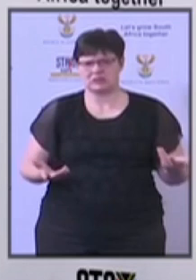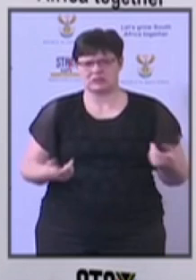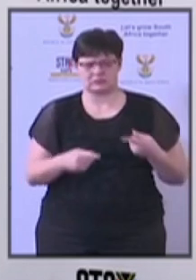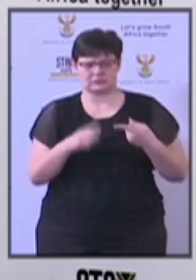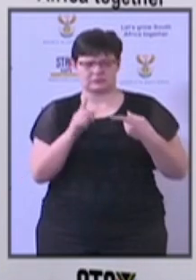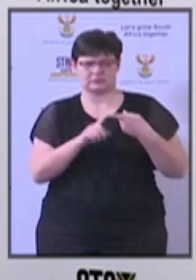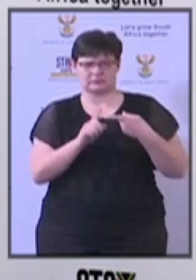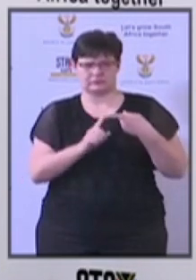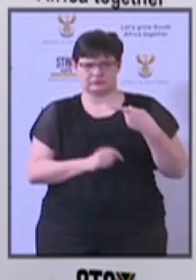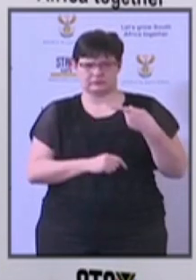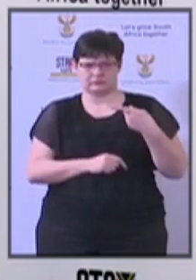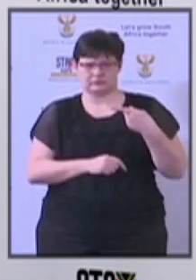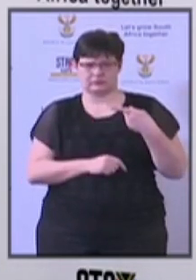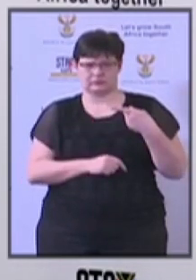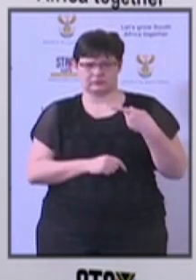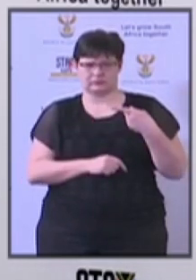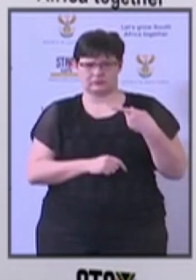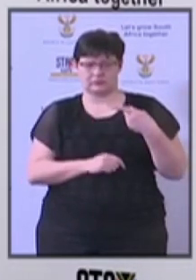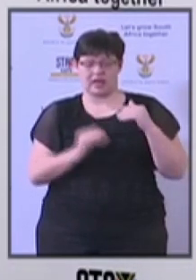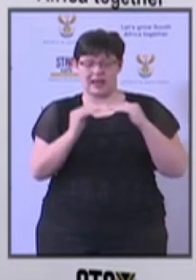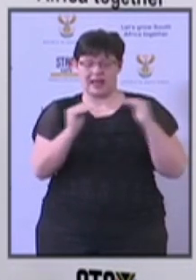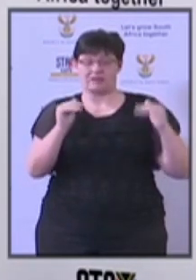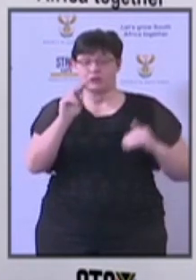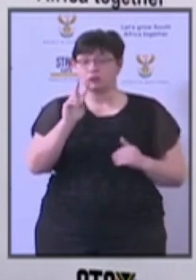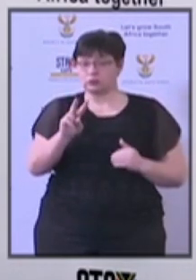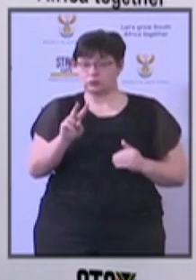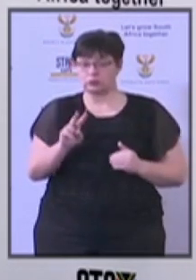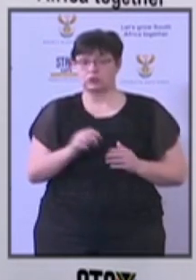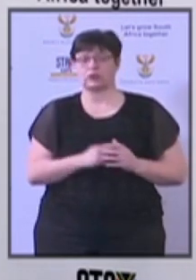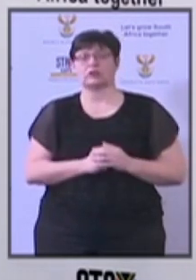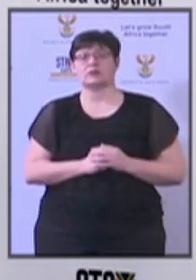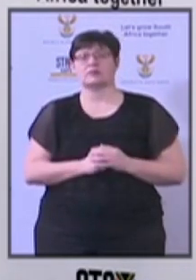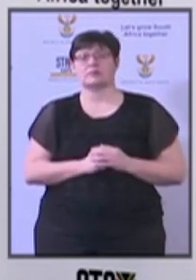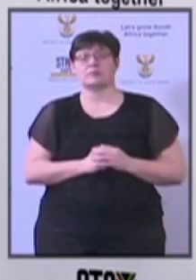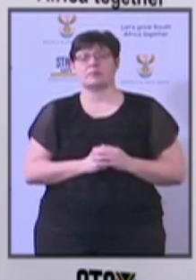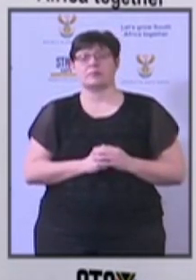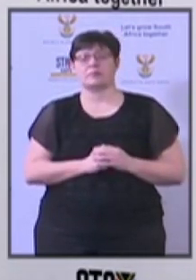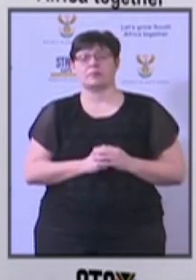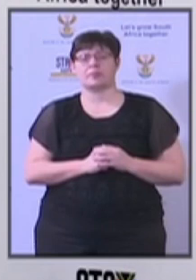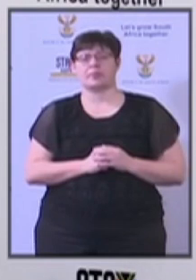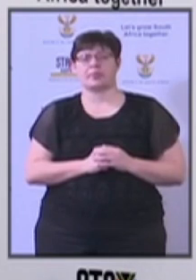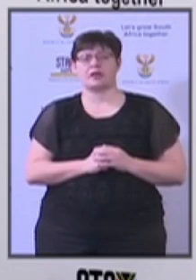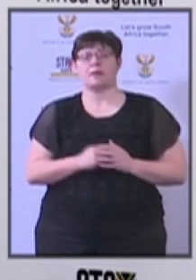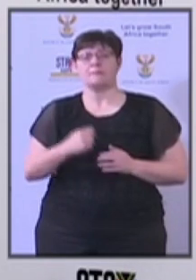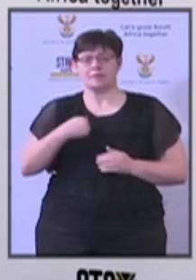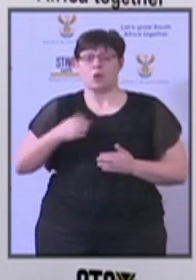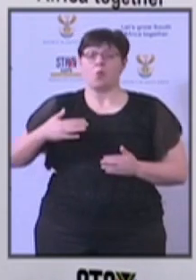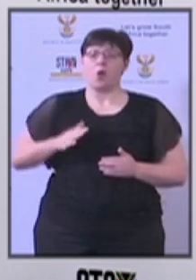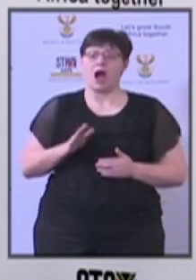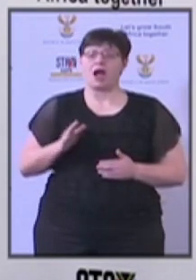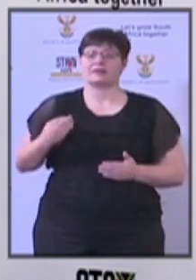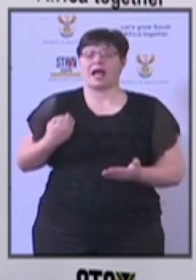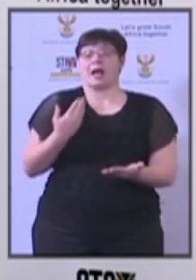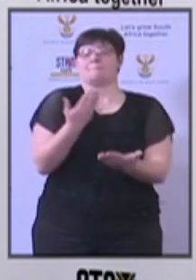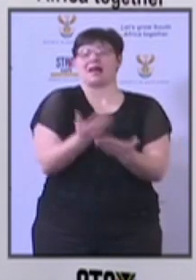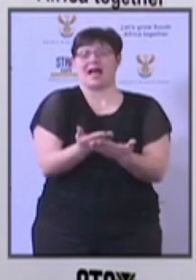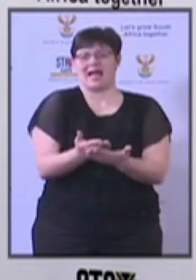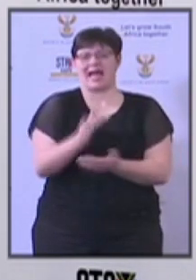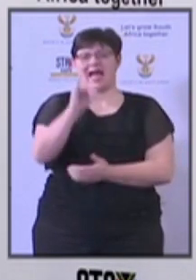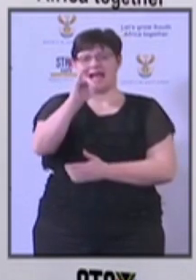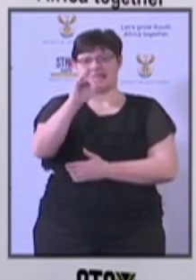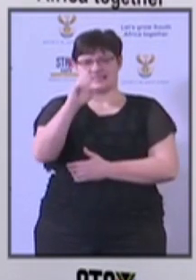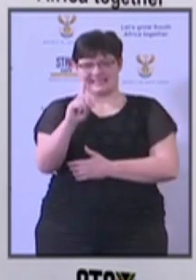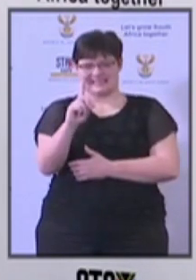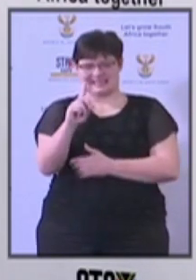the biggest offer we have got under level 2. People who come to apply for